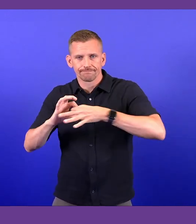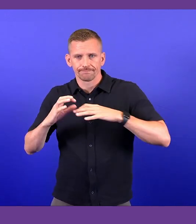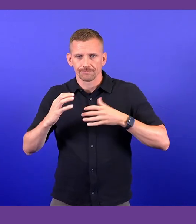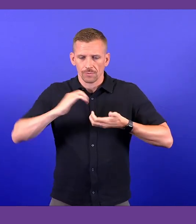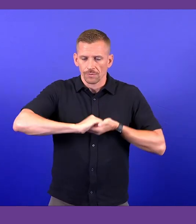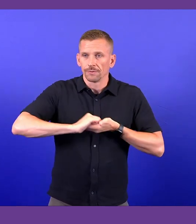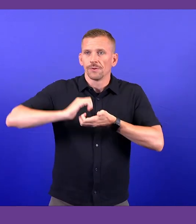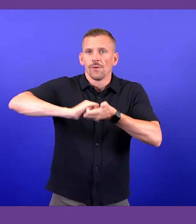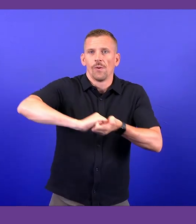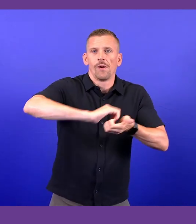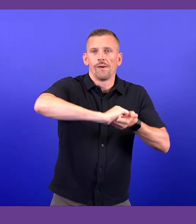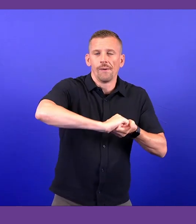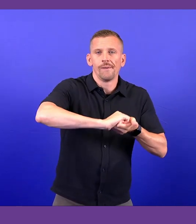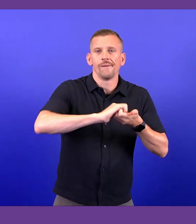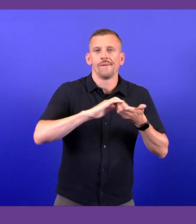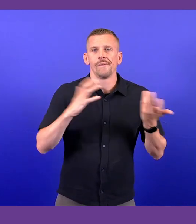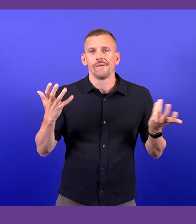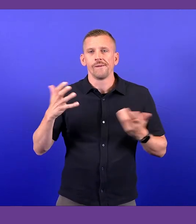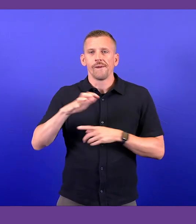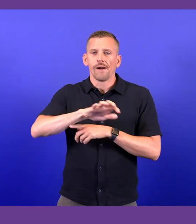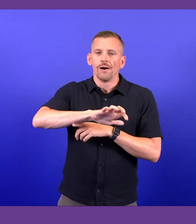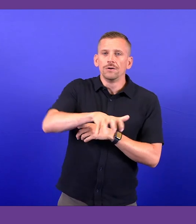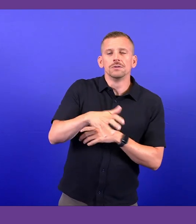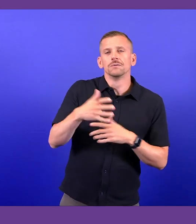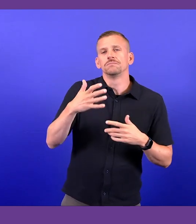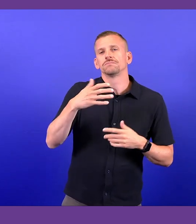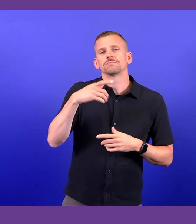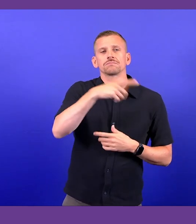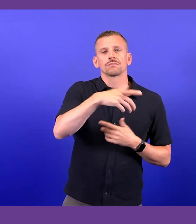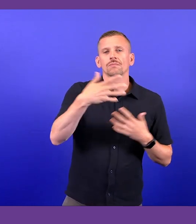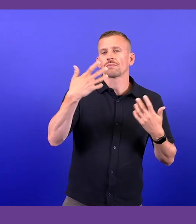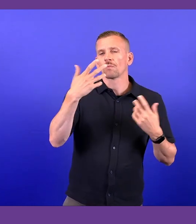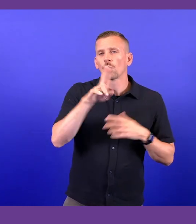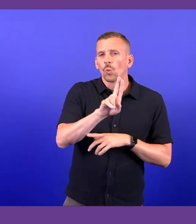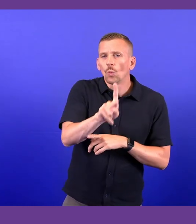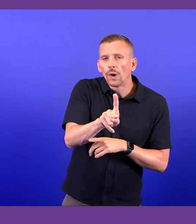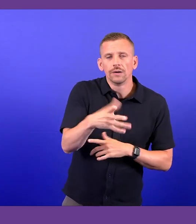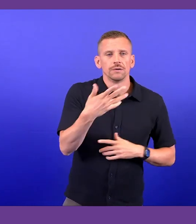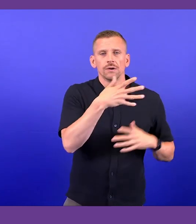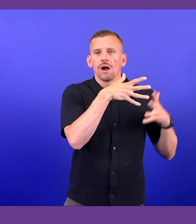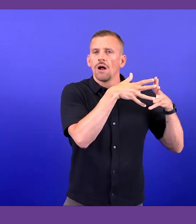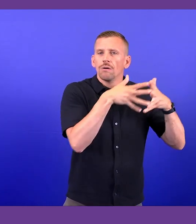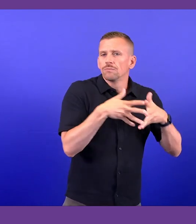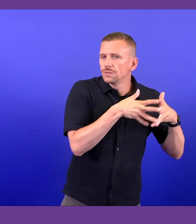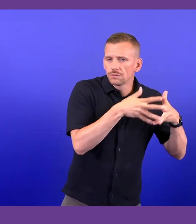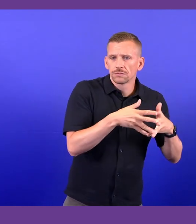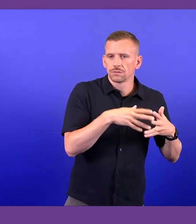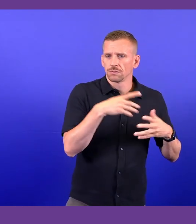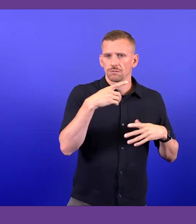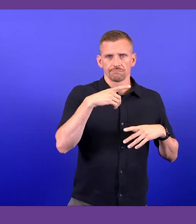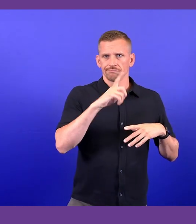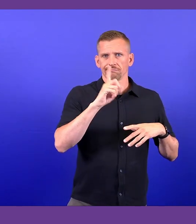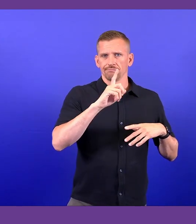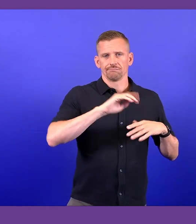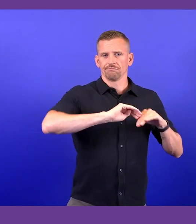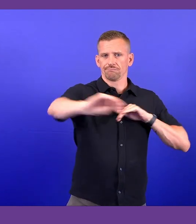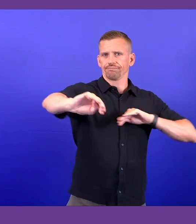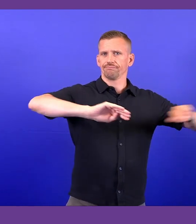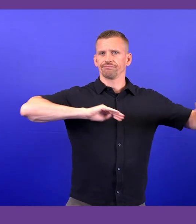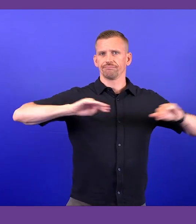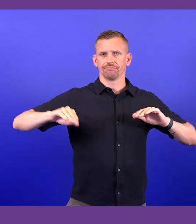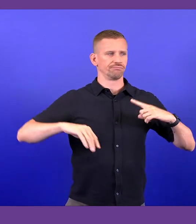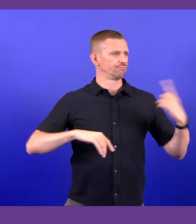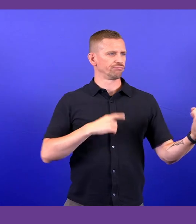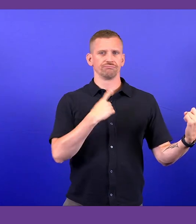countries, like the Anglo-Saxon ones, there is a disintegration. So the operators are private